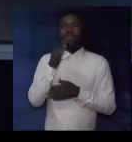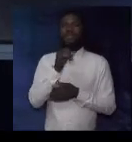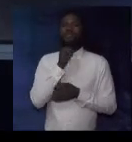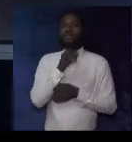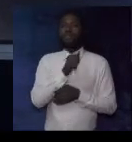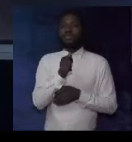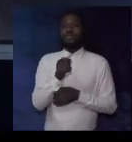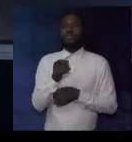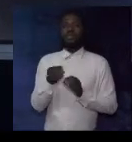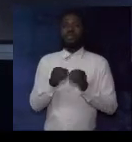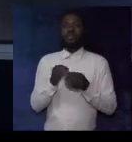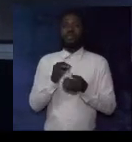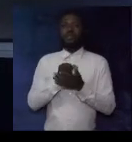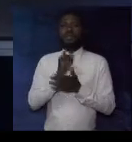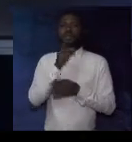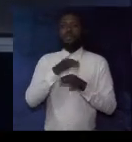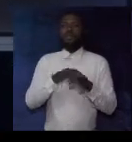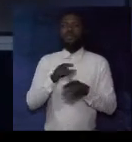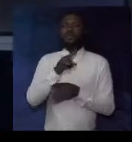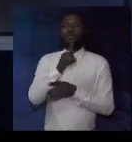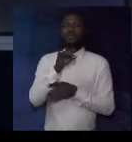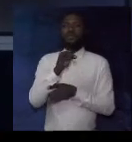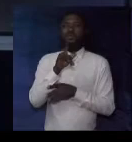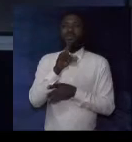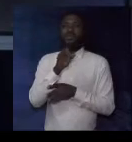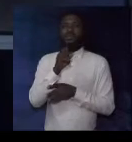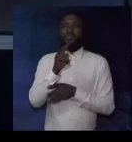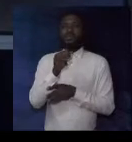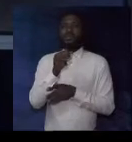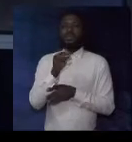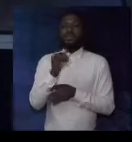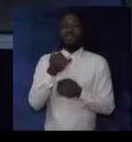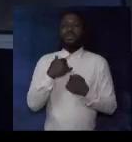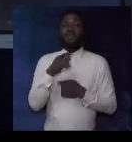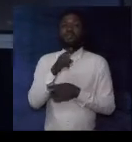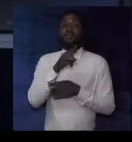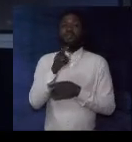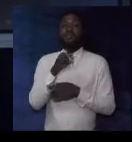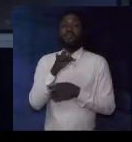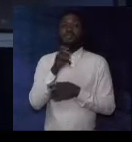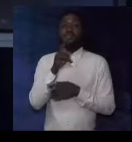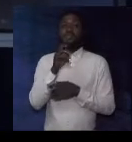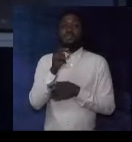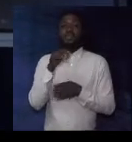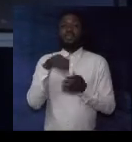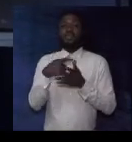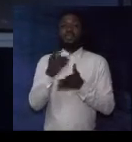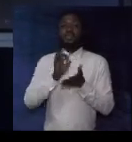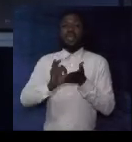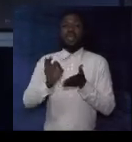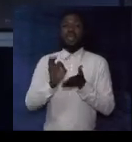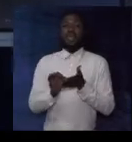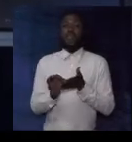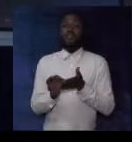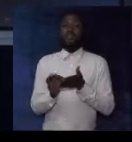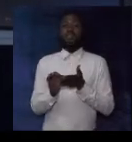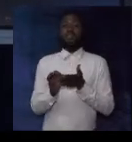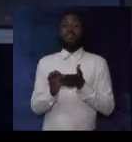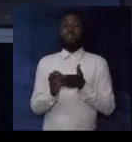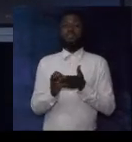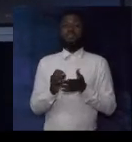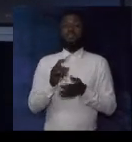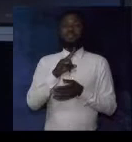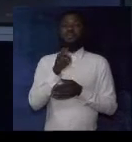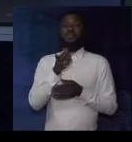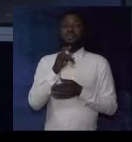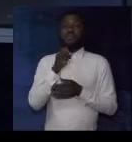know that there is not a number that is called 1 zillion? How many of you have talked to people and they say they have a zillion in their account, or they talk about zillion as if it's